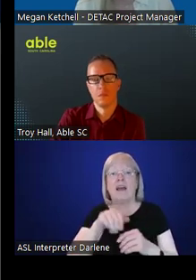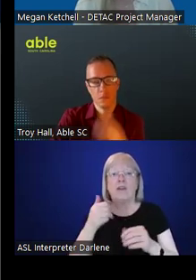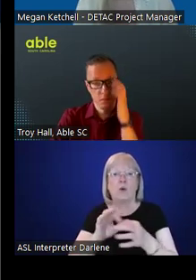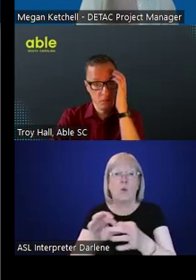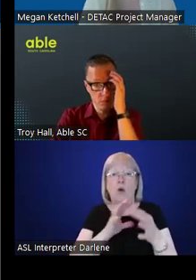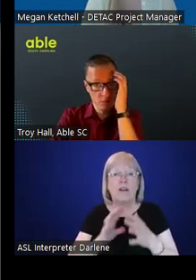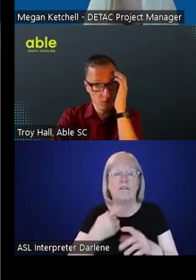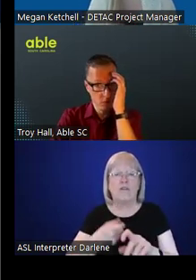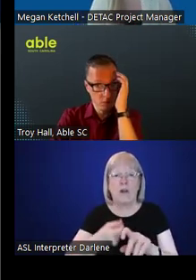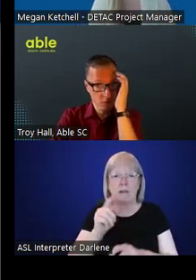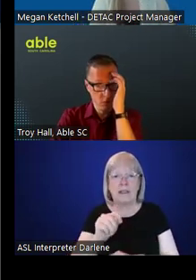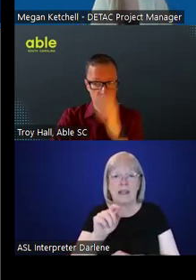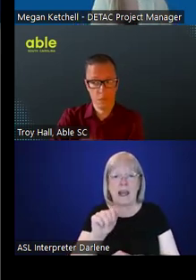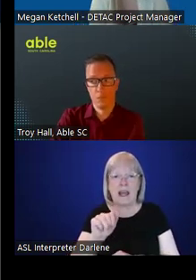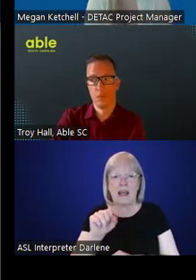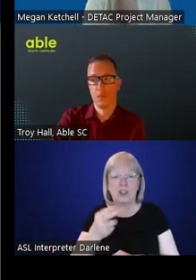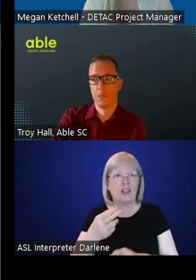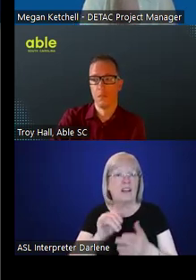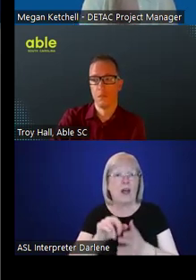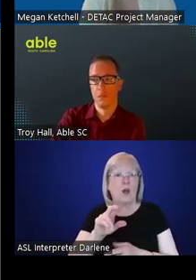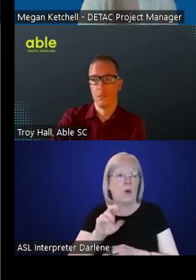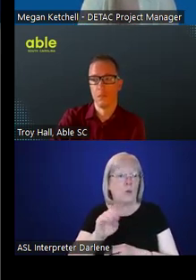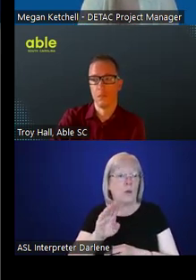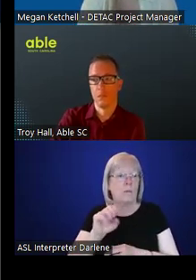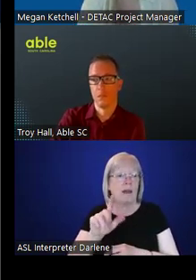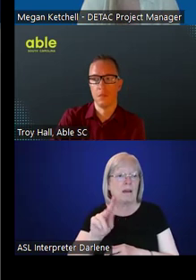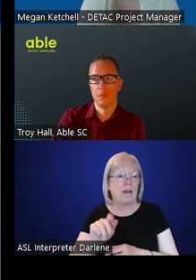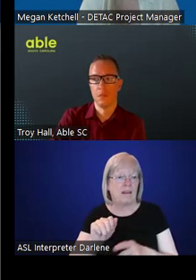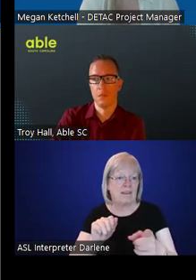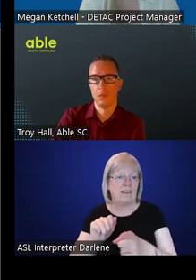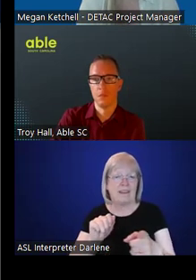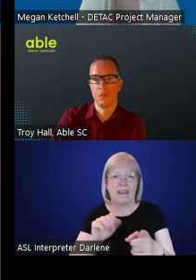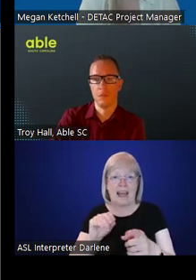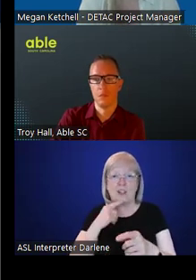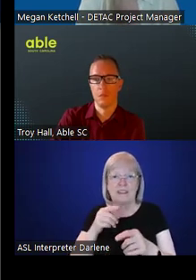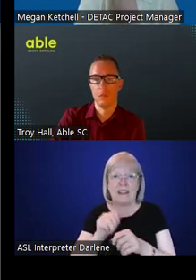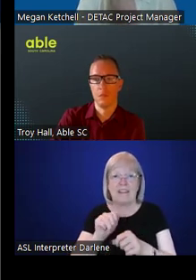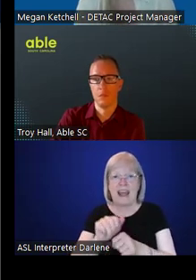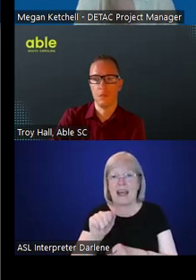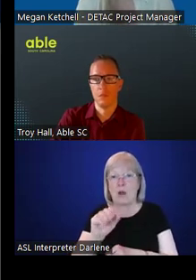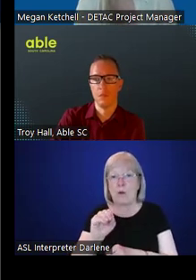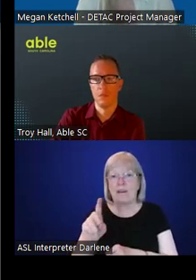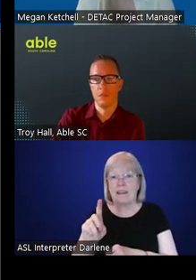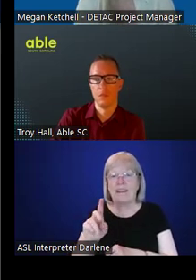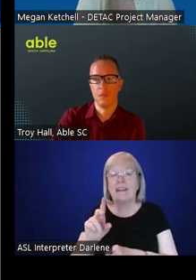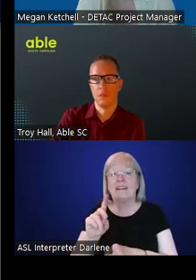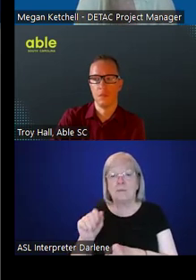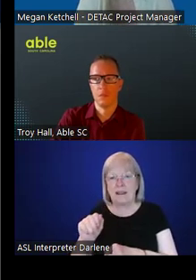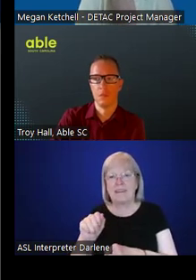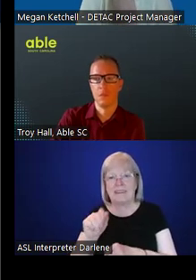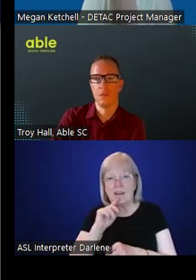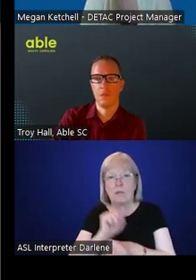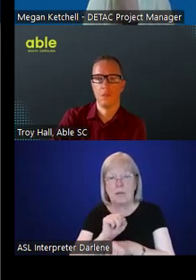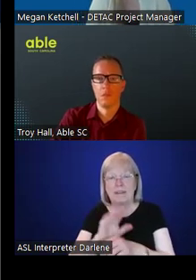from TASH is Rebecca Frimpong, MPH, and Rebecca's in the AOD Disability Employment TA Center account, as